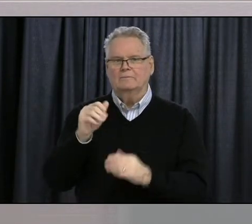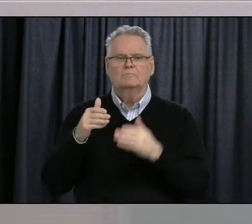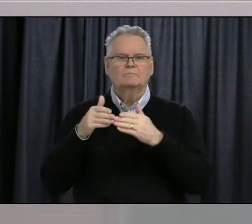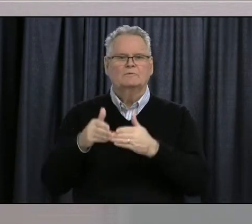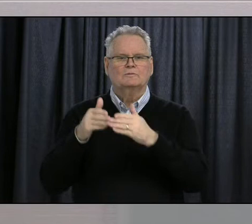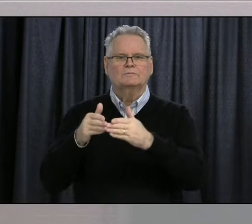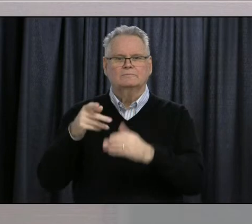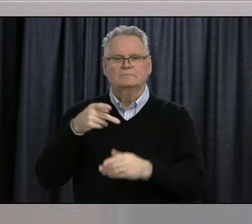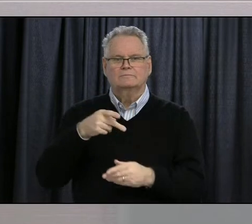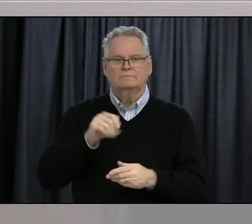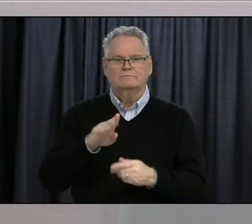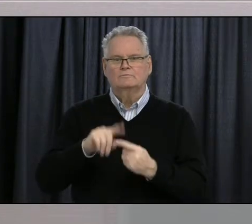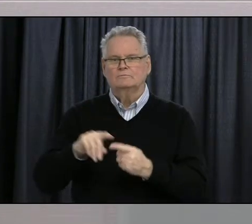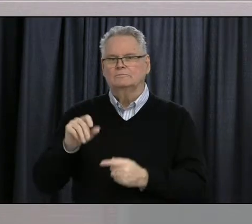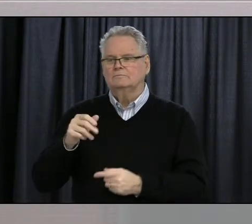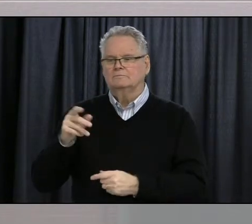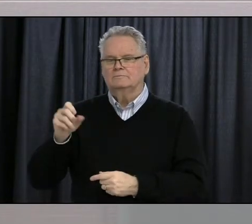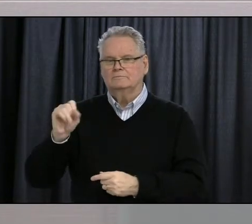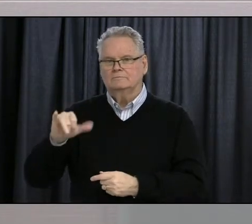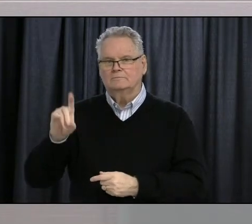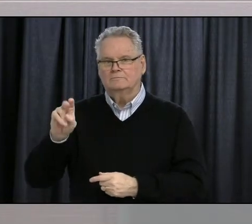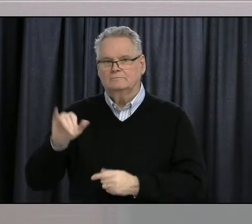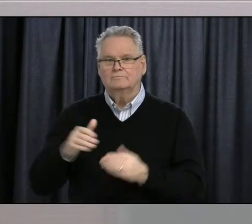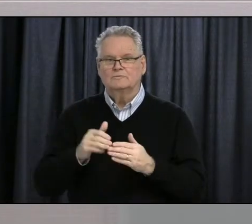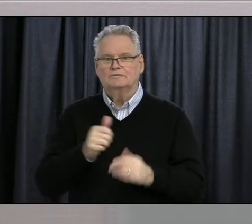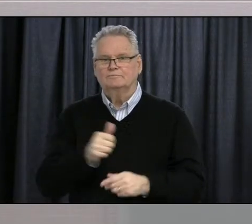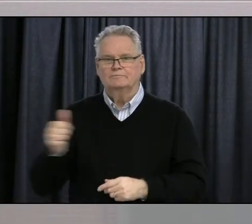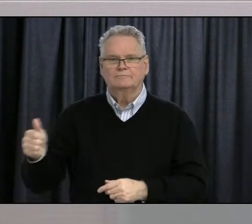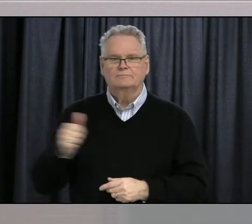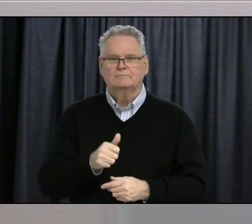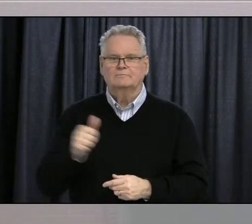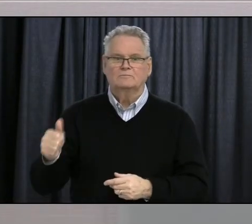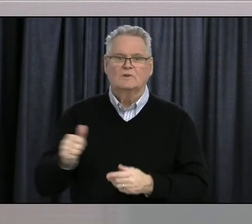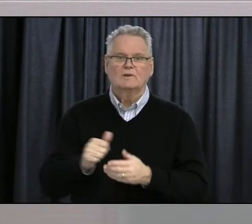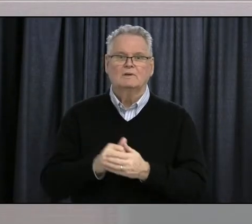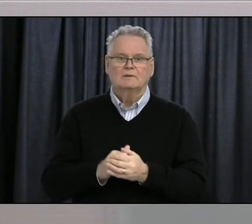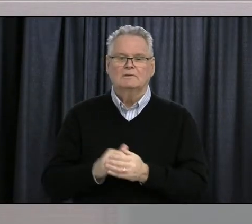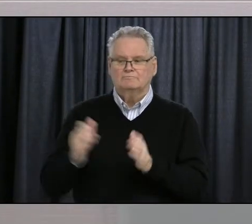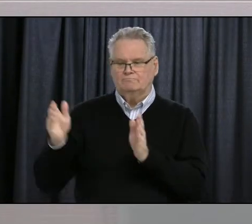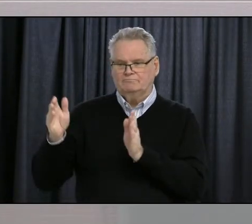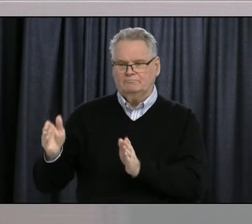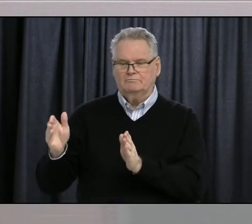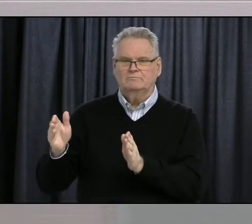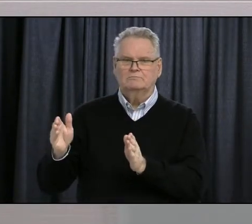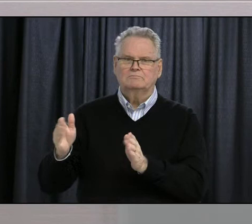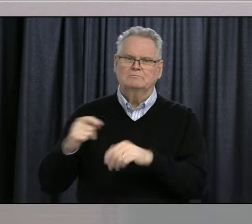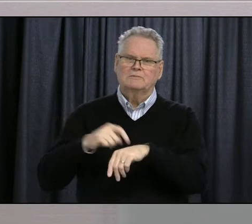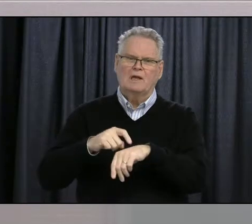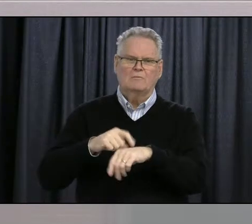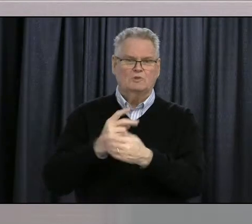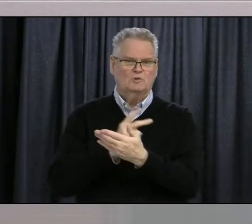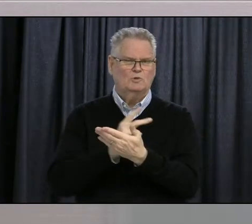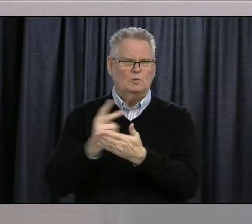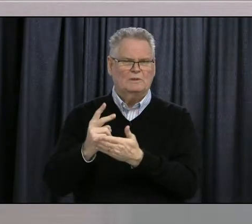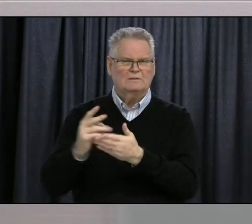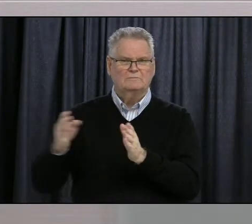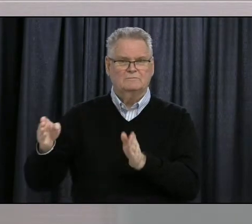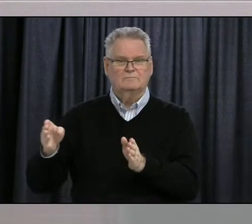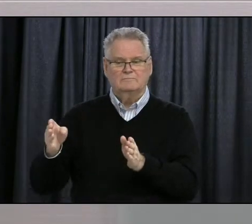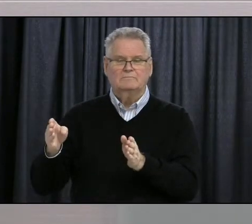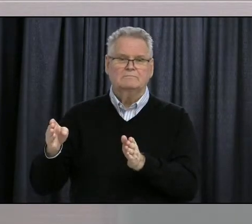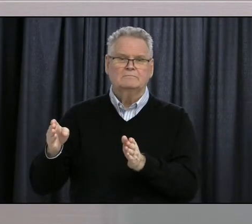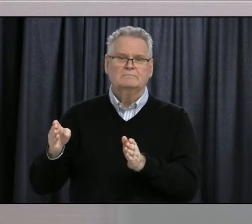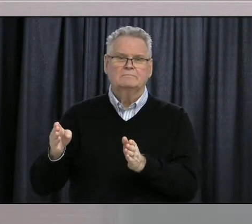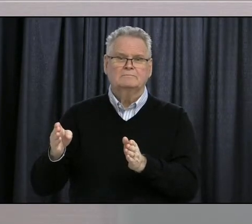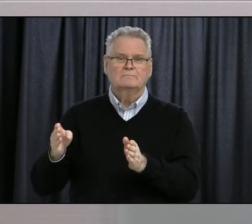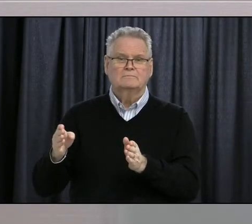to consider calling 811 for testing is just a little bit over a 2-week stretch. We know that the staff member had worked for a 2-week time period. Why